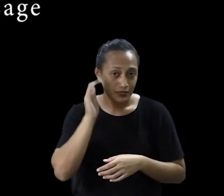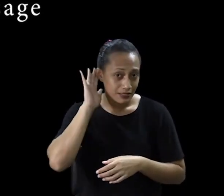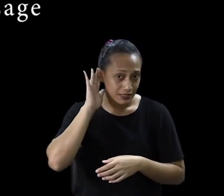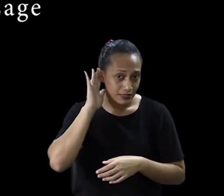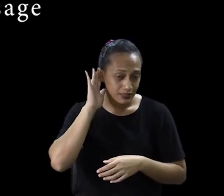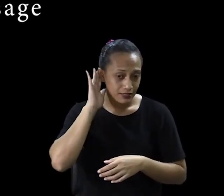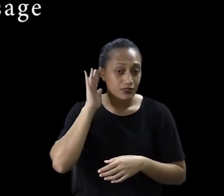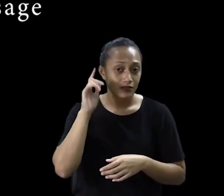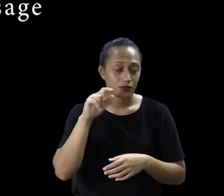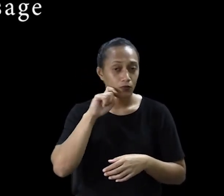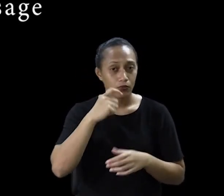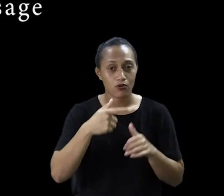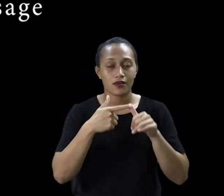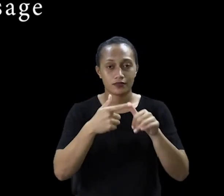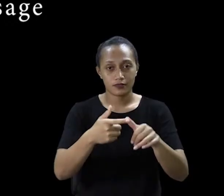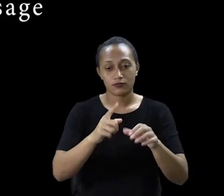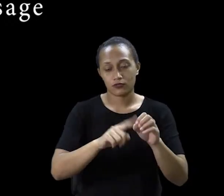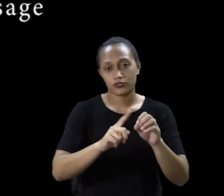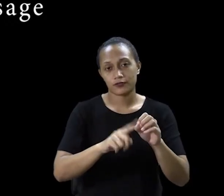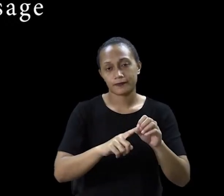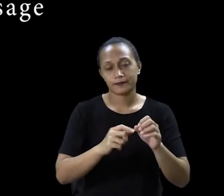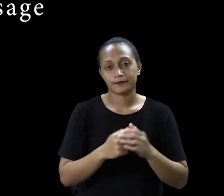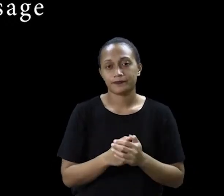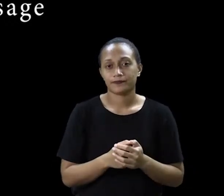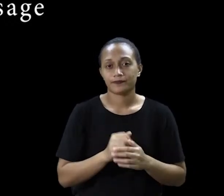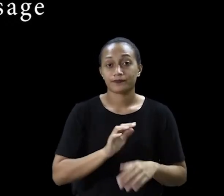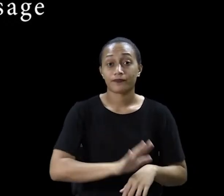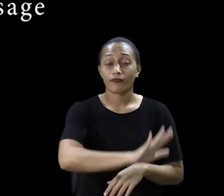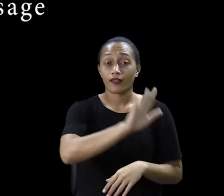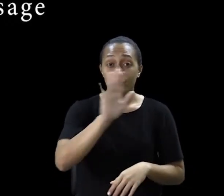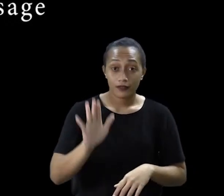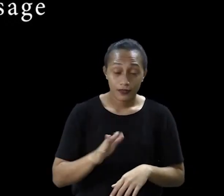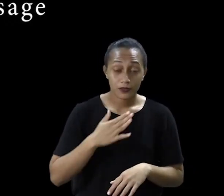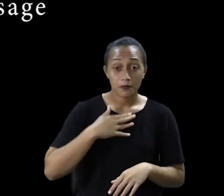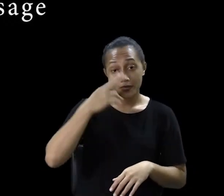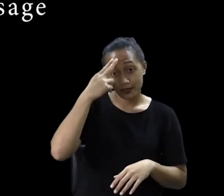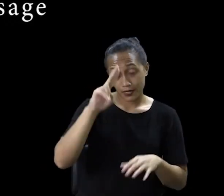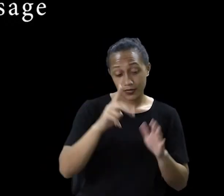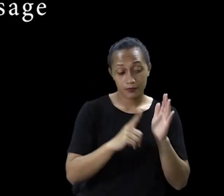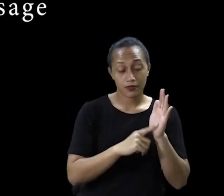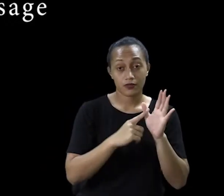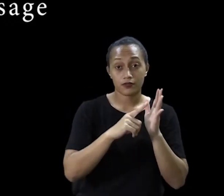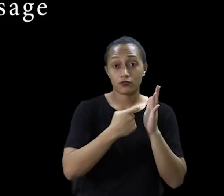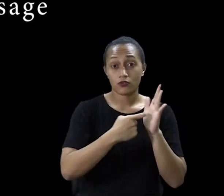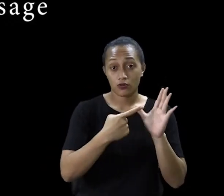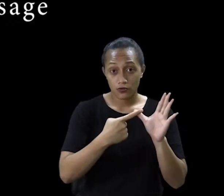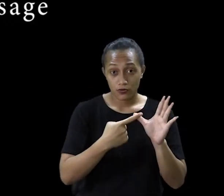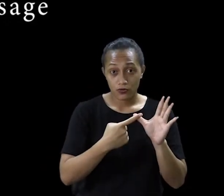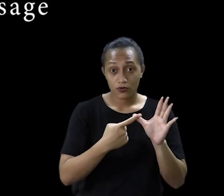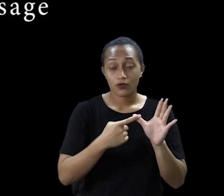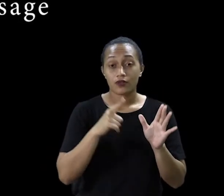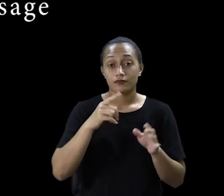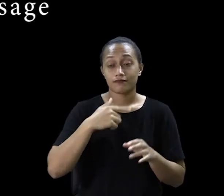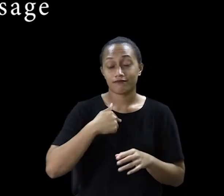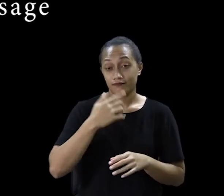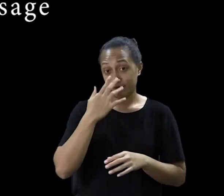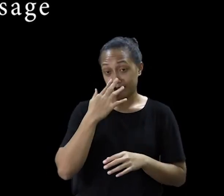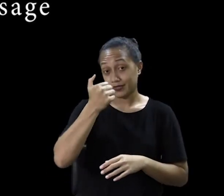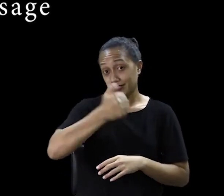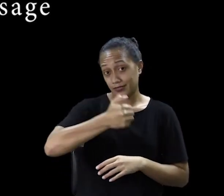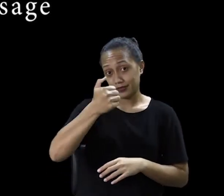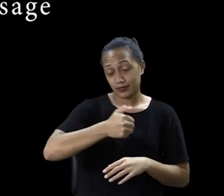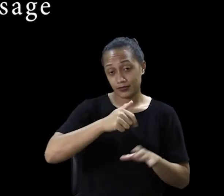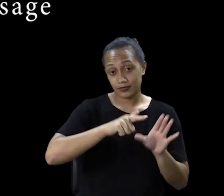answer the questions that will follow. Hello, my name is Laura. I am a